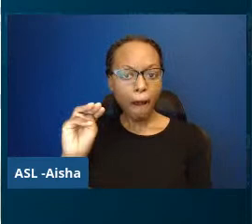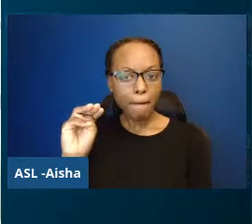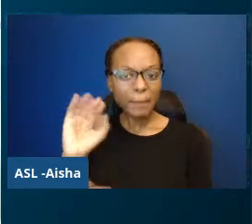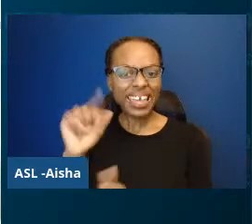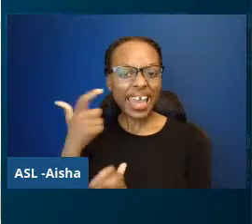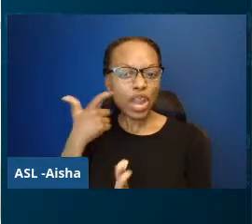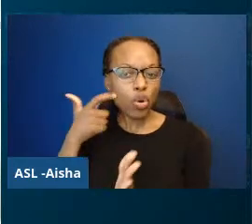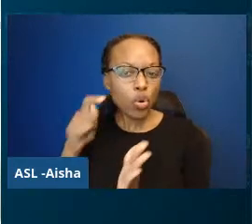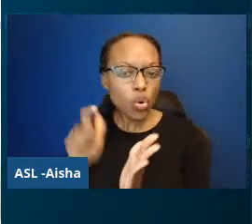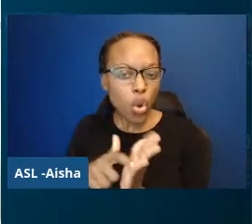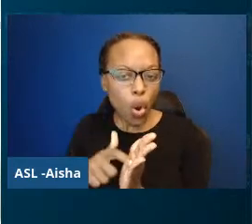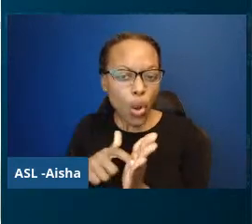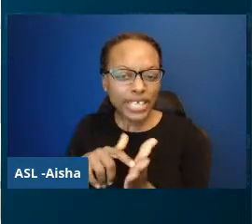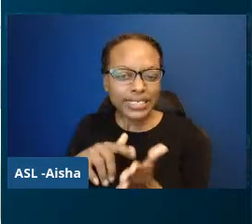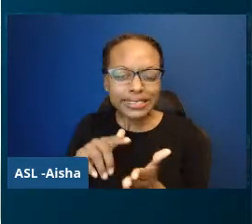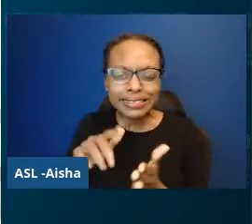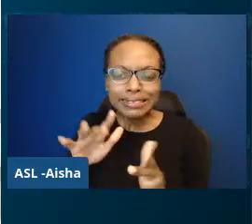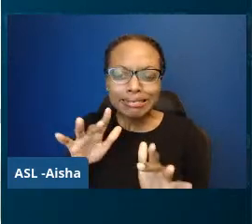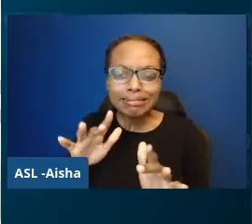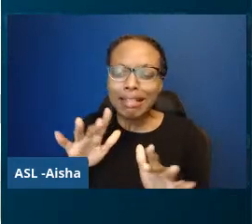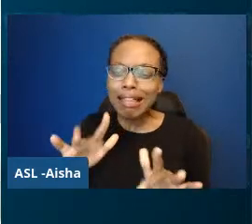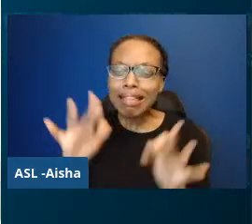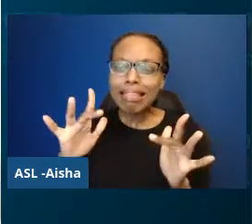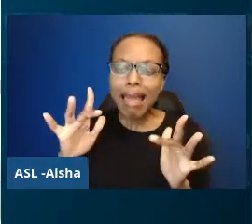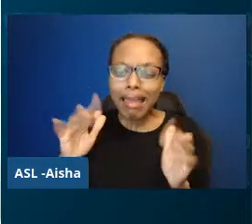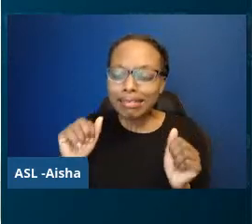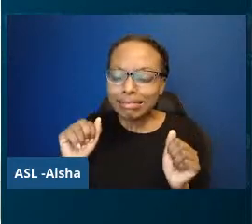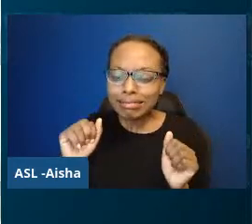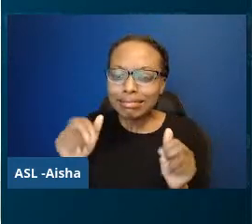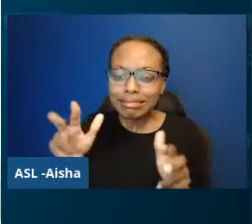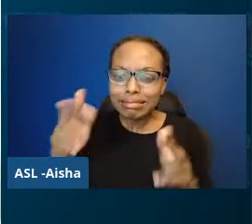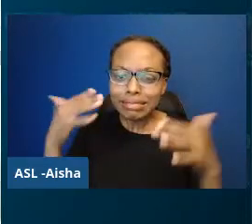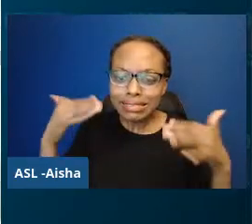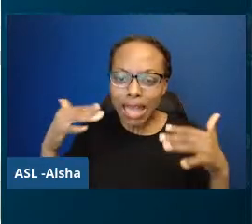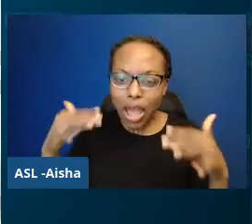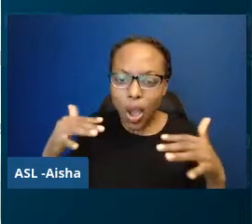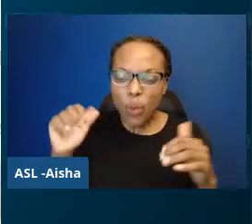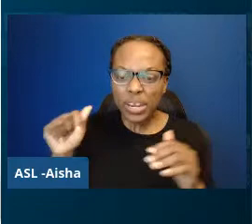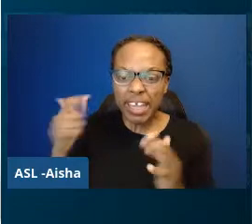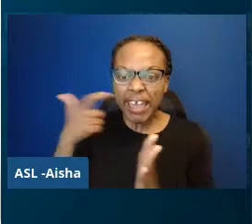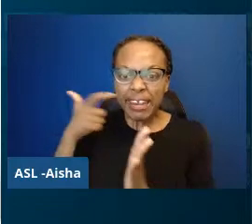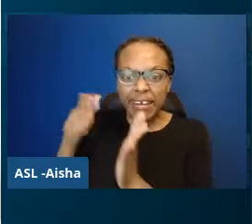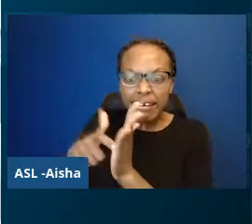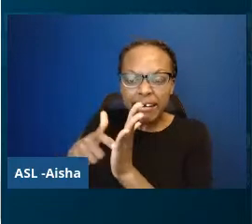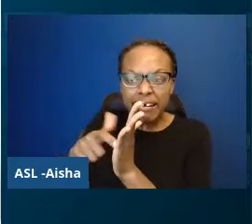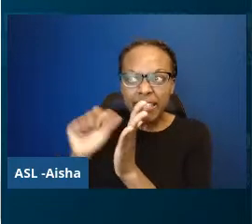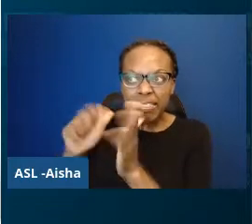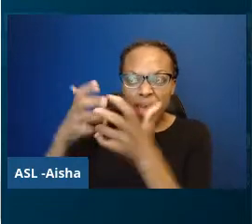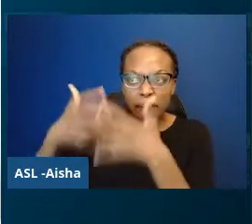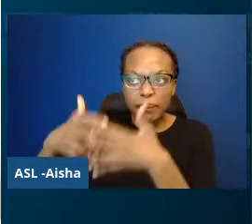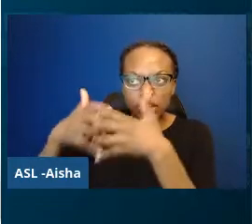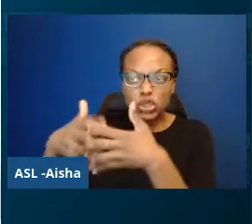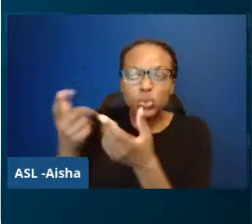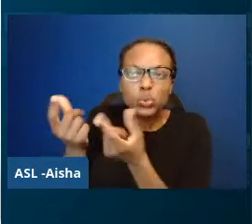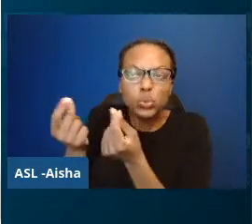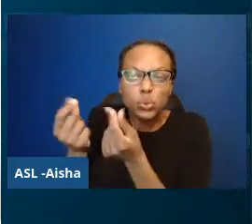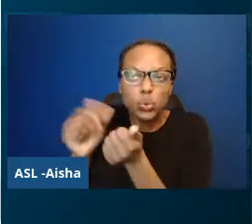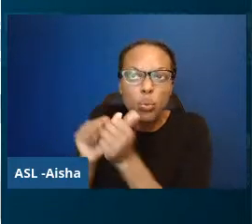that are hard to hear because there are no air molecules. You can begin thinking of creative ways that